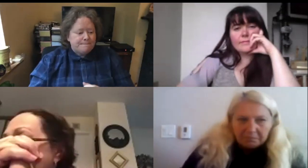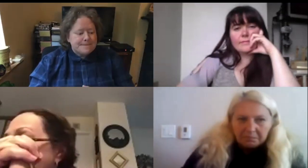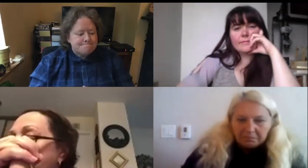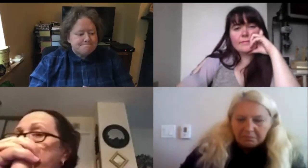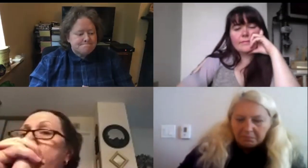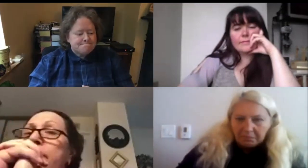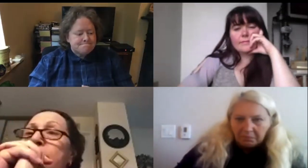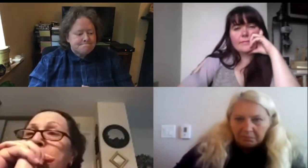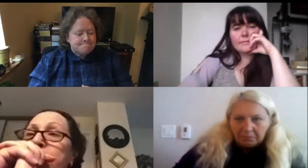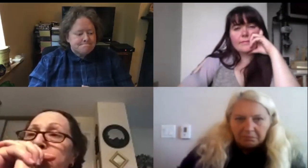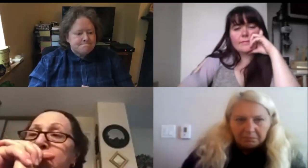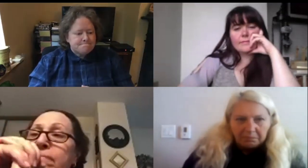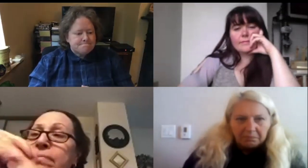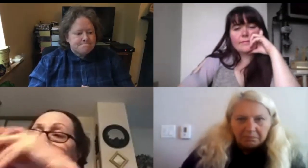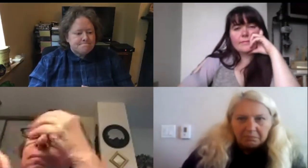particular point.